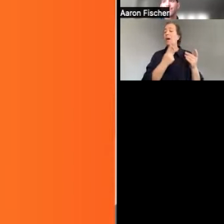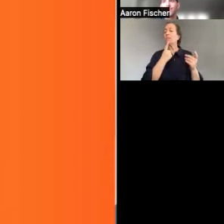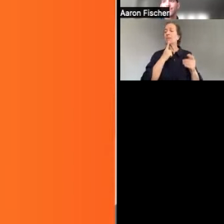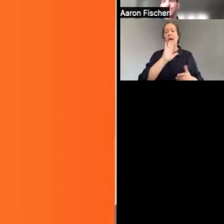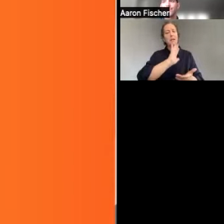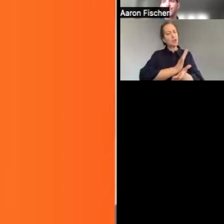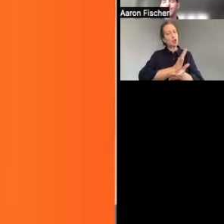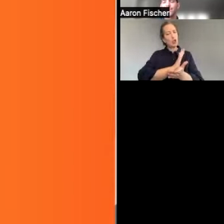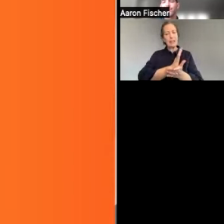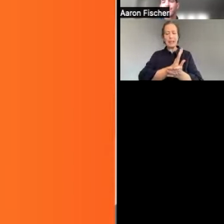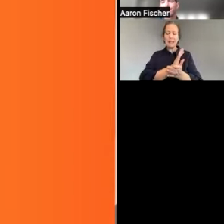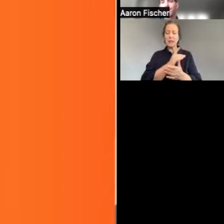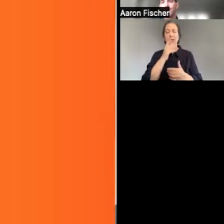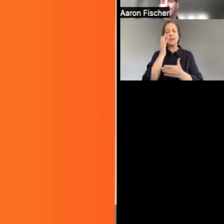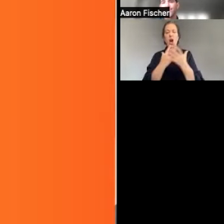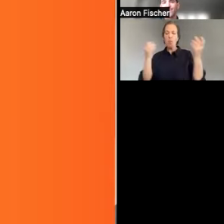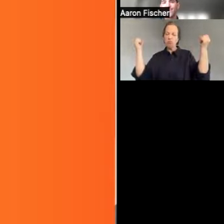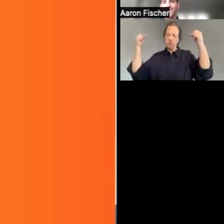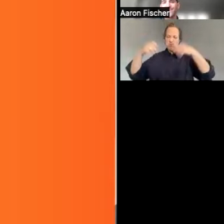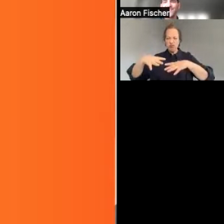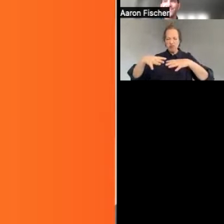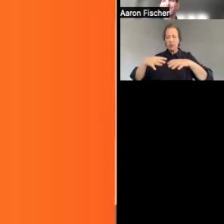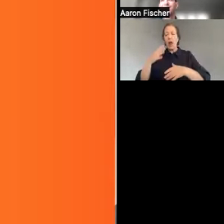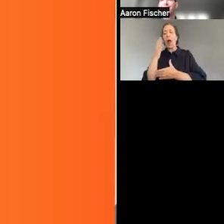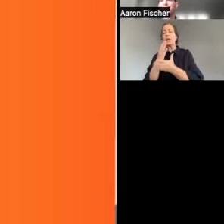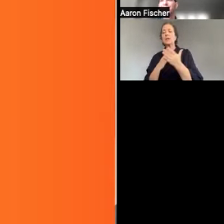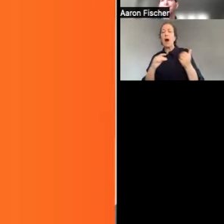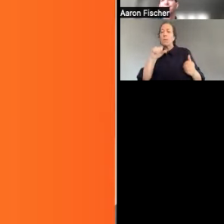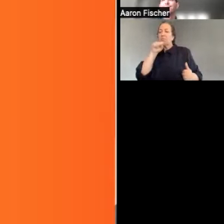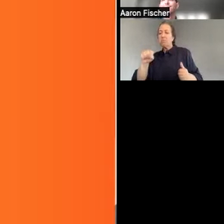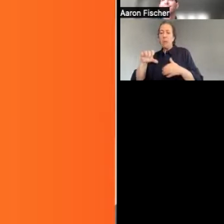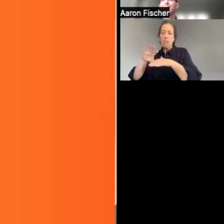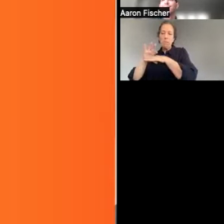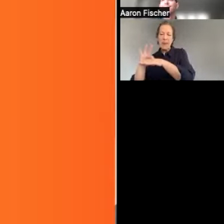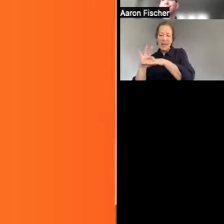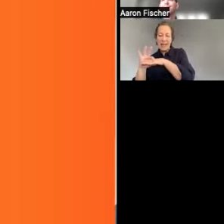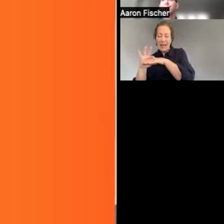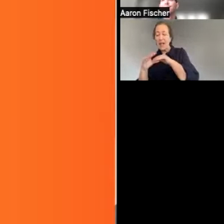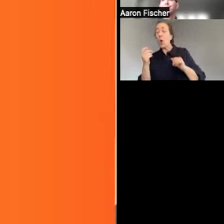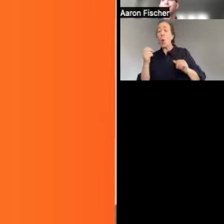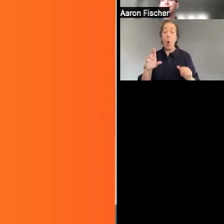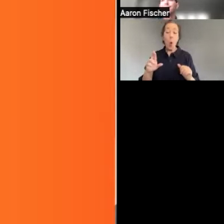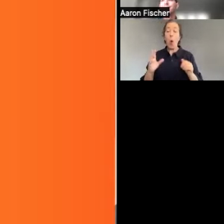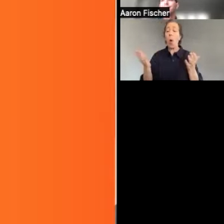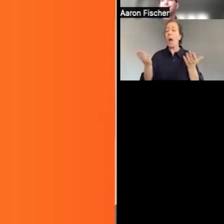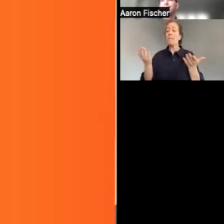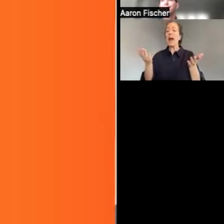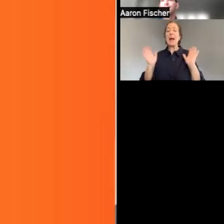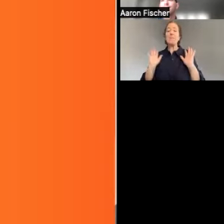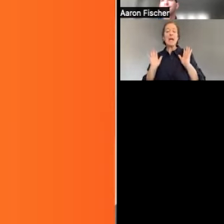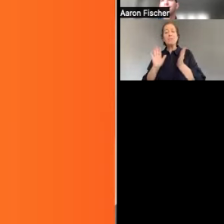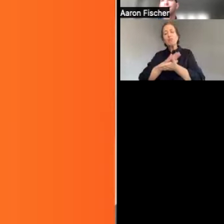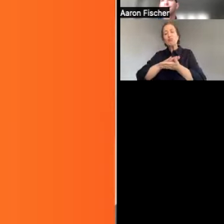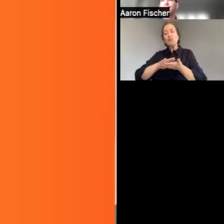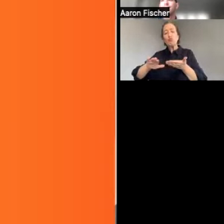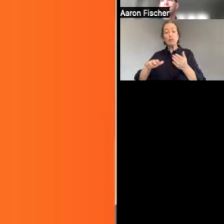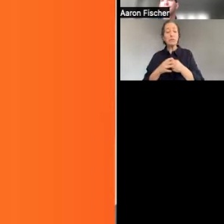whole shebang? Are you meat lovers type of pizza person? Or maybe you just don't eat pizza? So